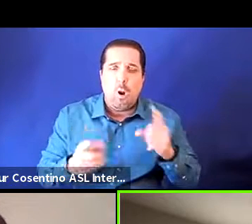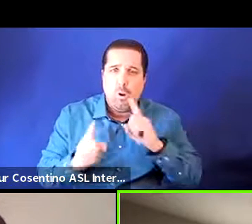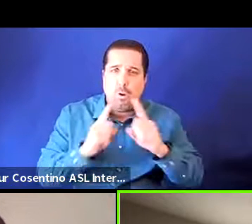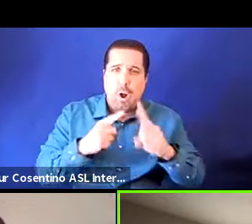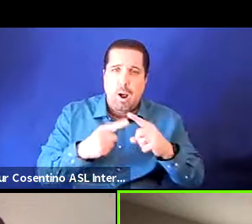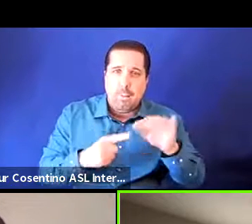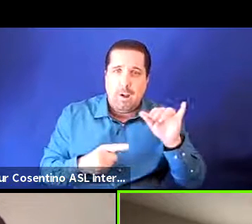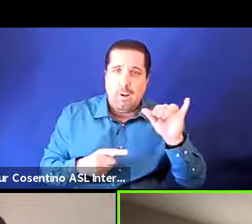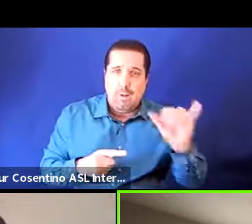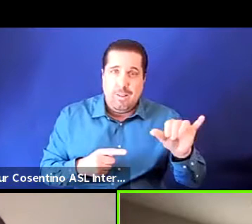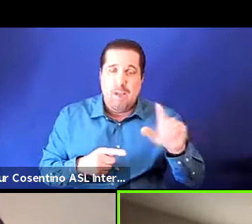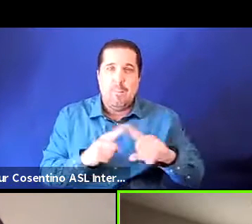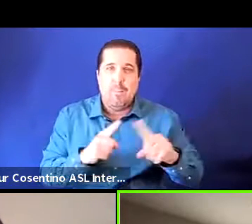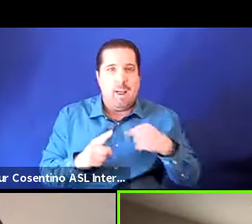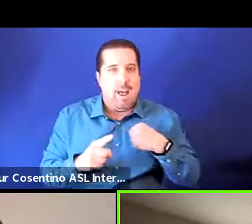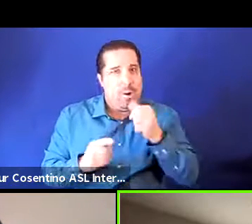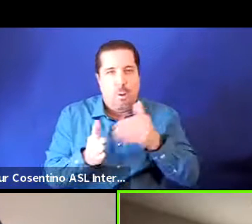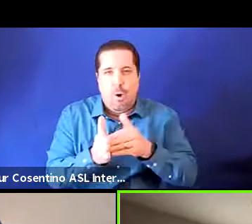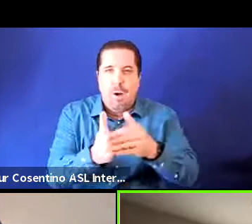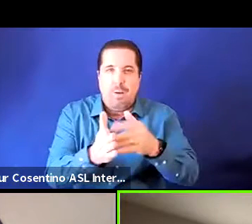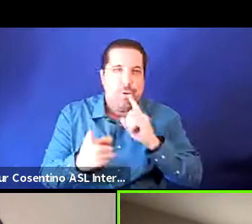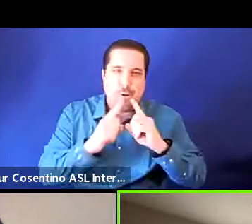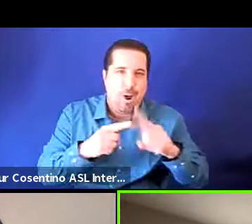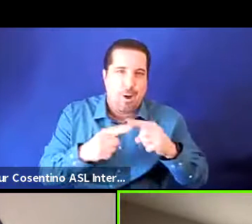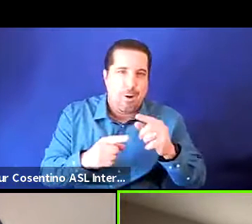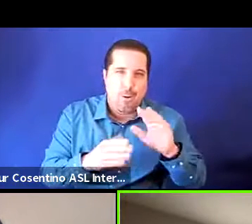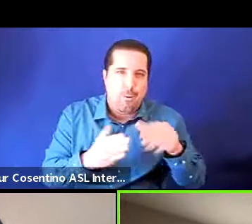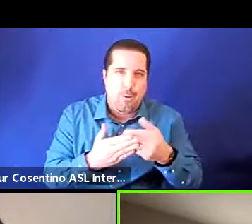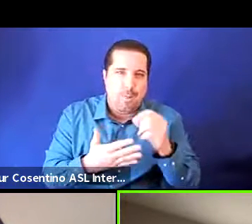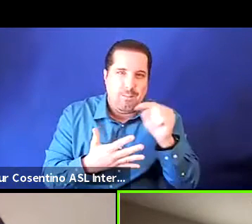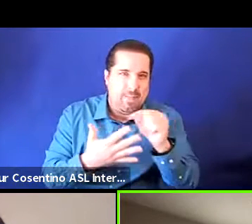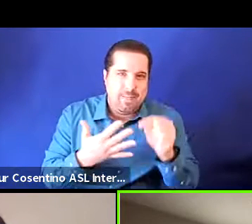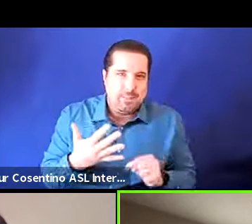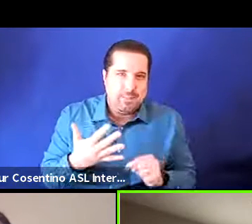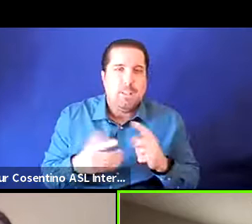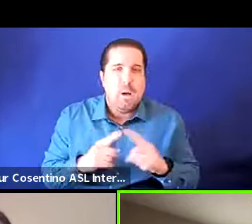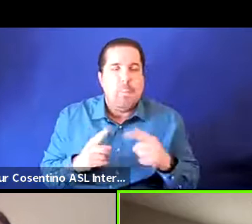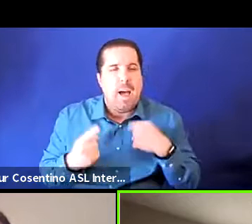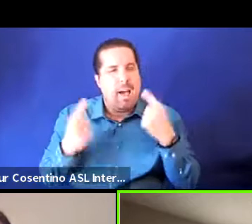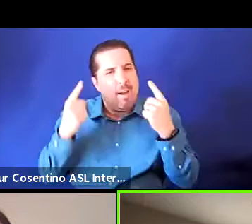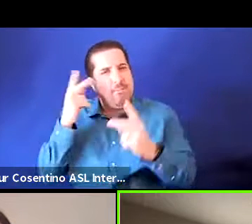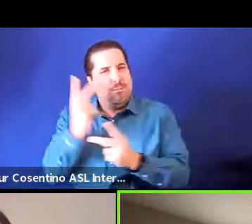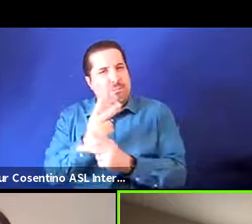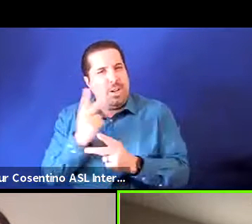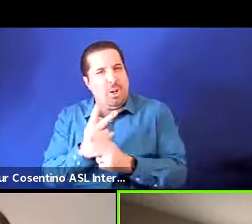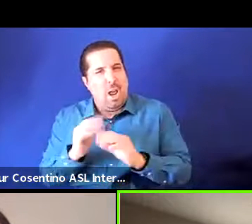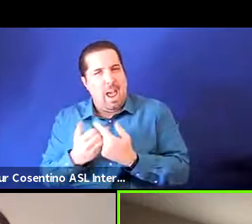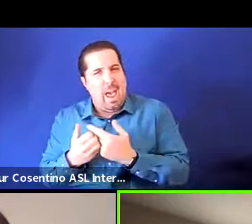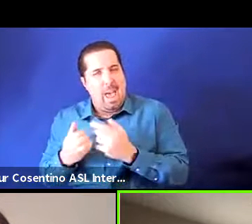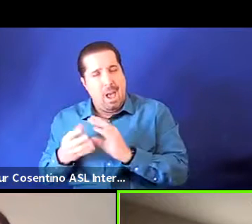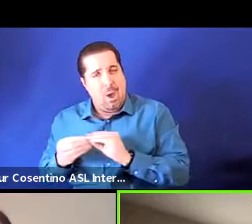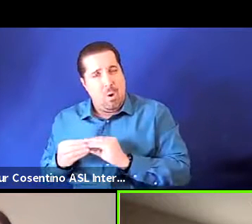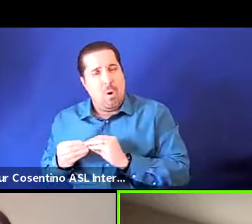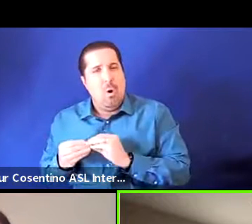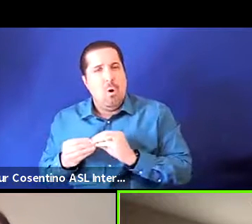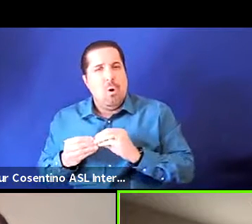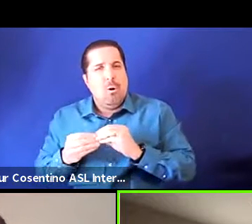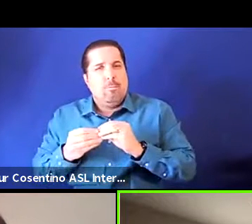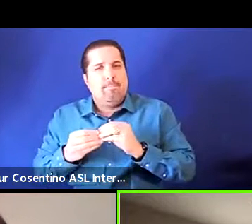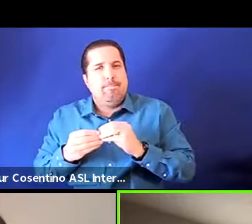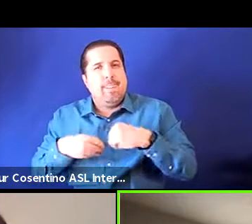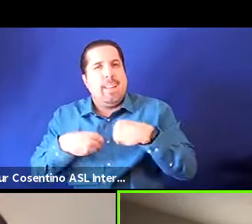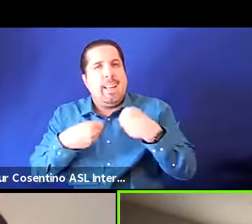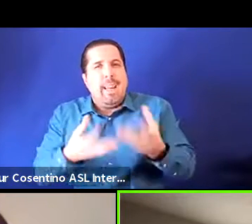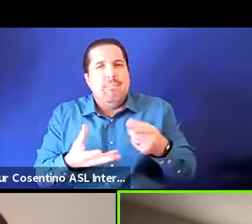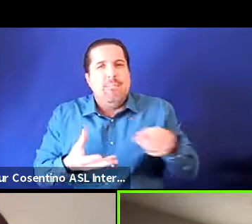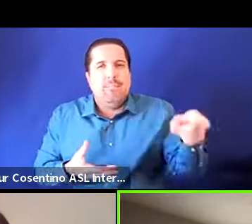don't often talk about all of this. But I figured how can I make it tangible for maybe folks in ways that